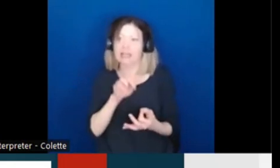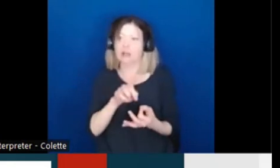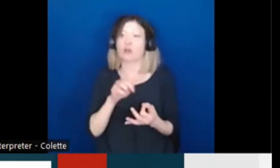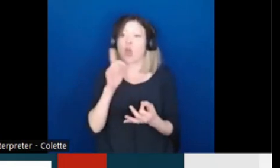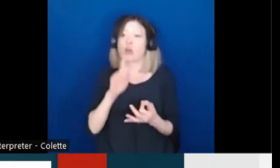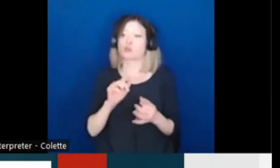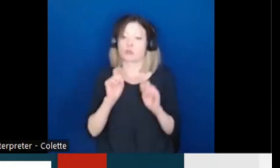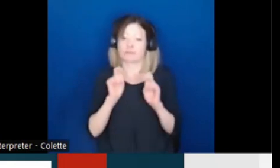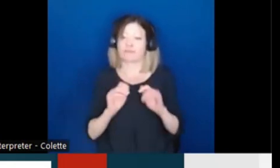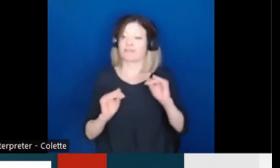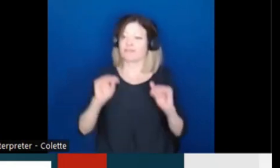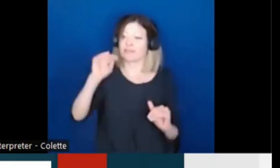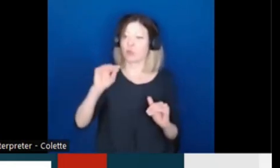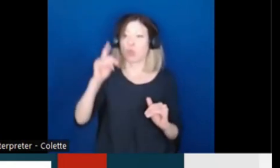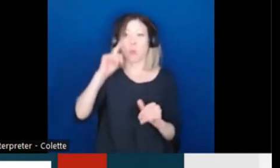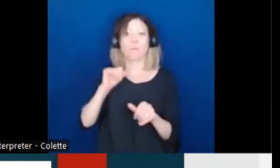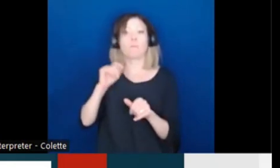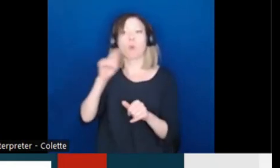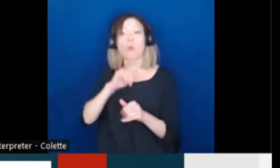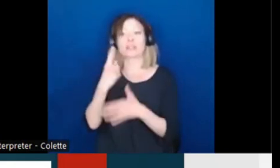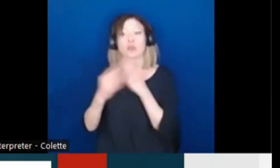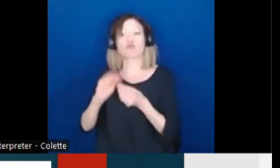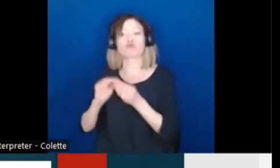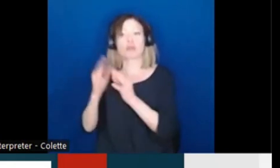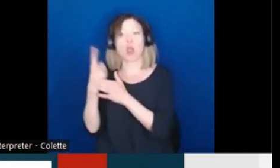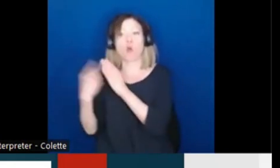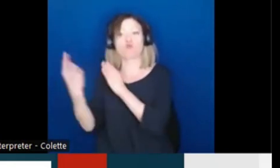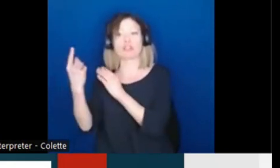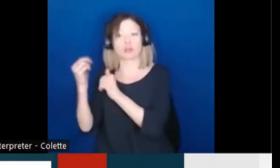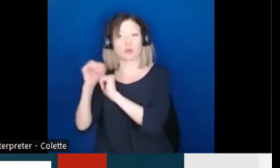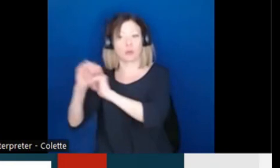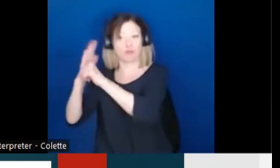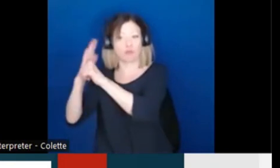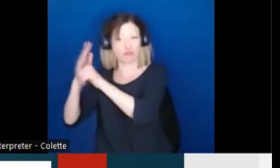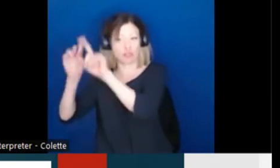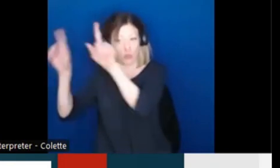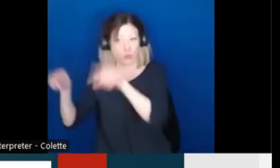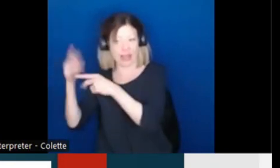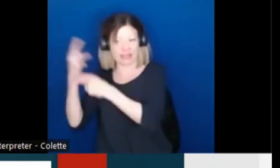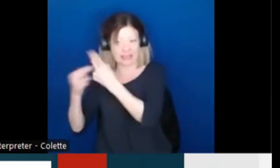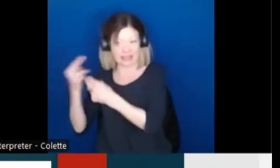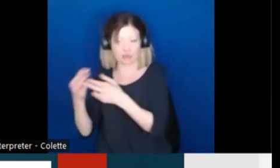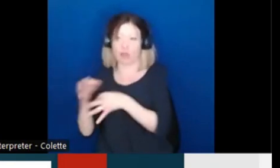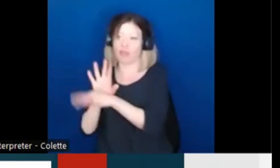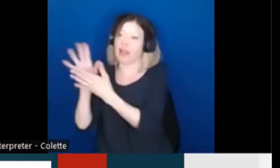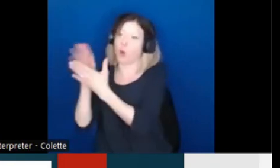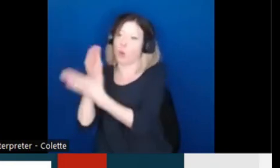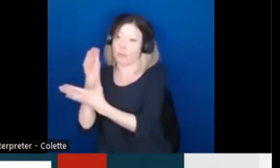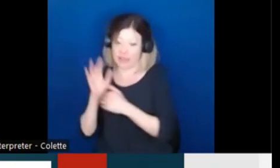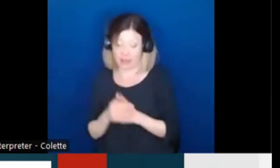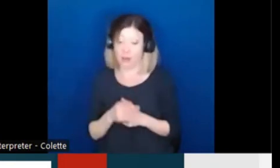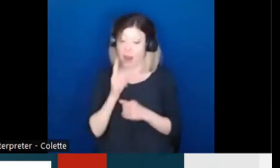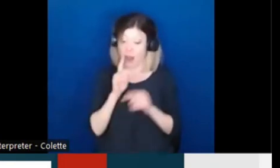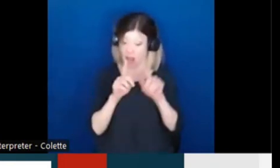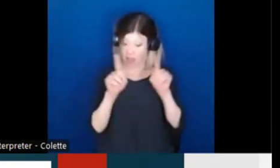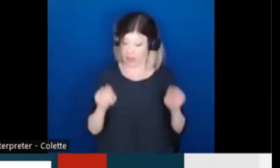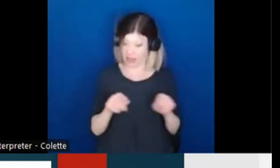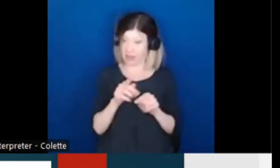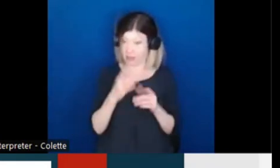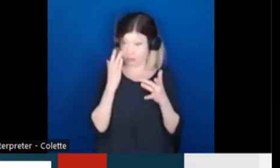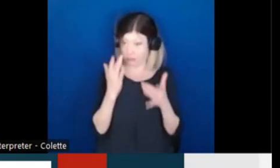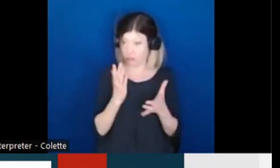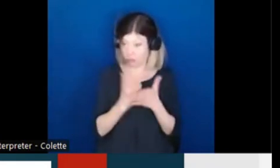often copy directly. So you can see, I think that shows real talent. Branwell had his own